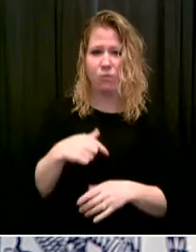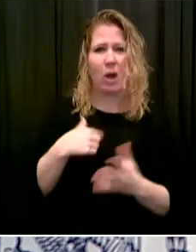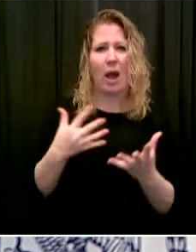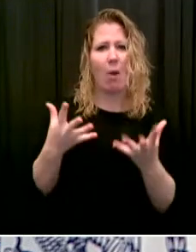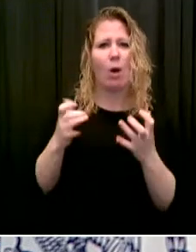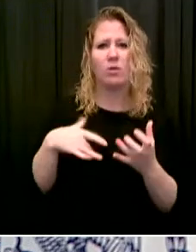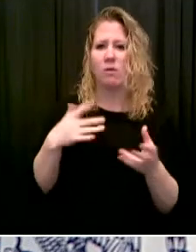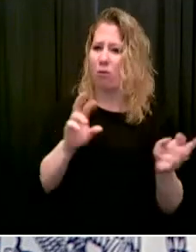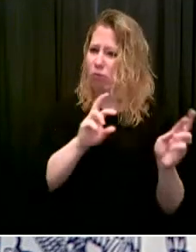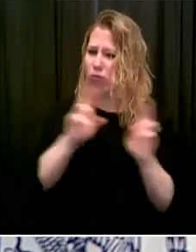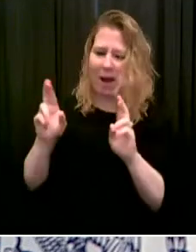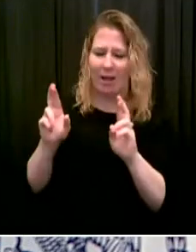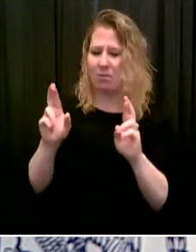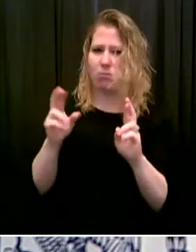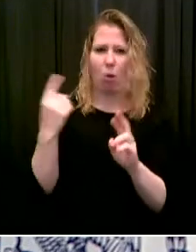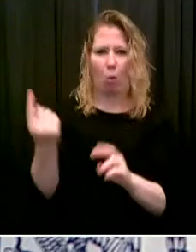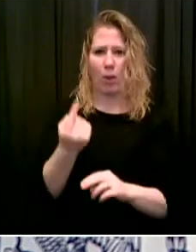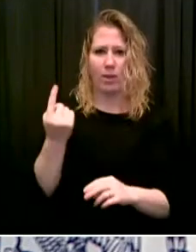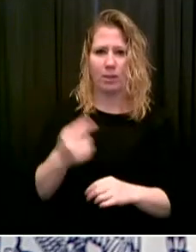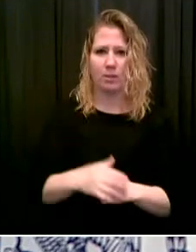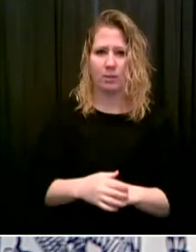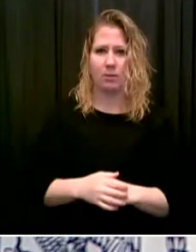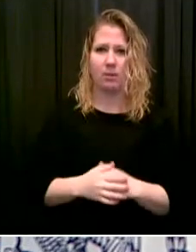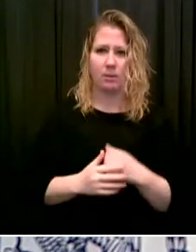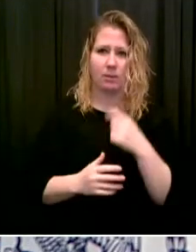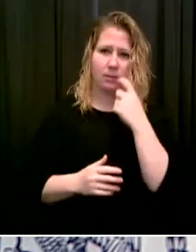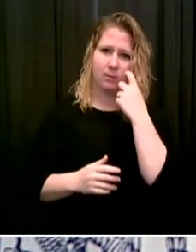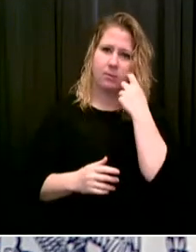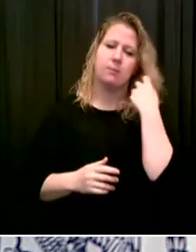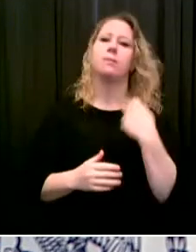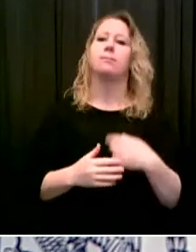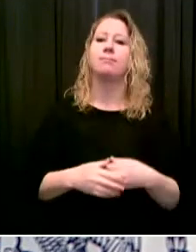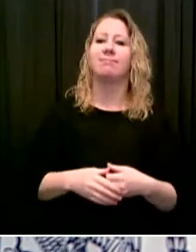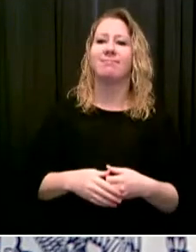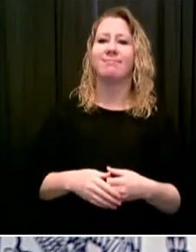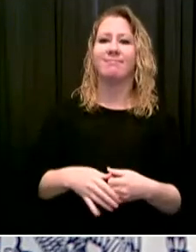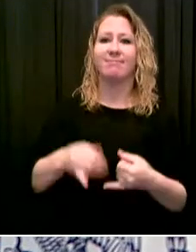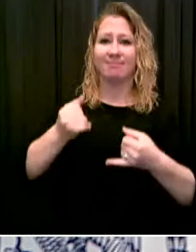us. Last, we'll go to Kevin from the Brooklyn paper.